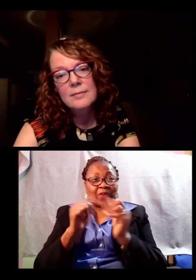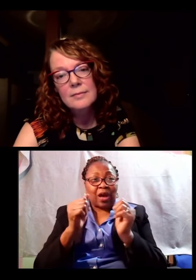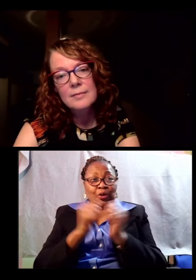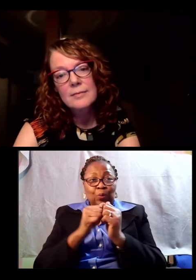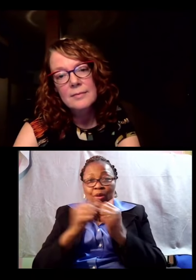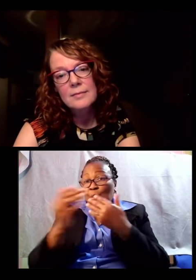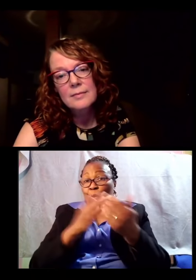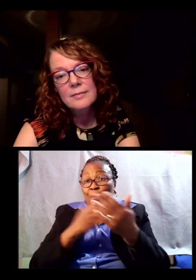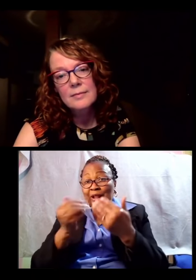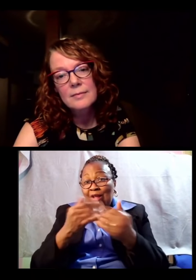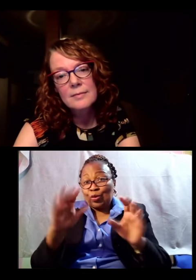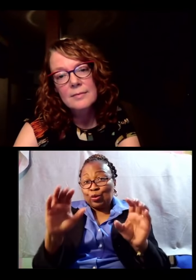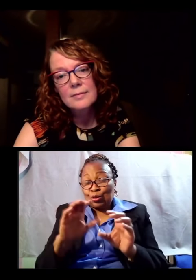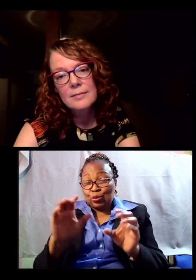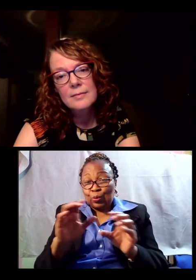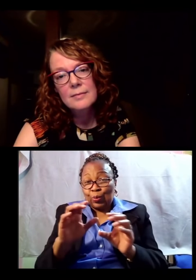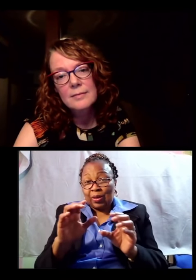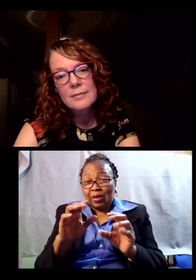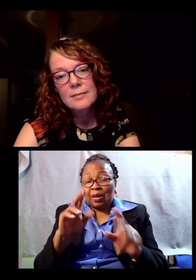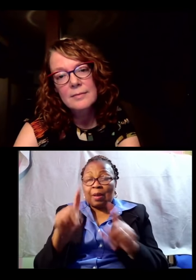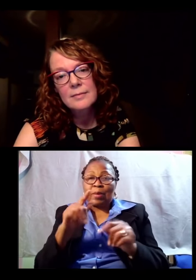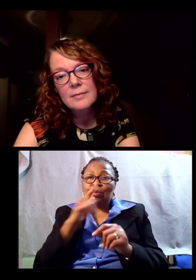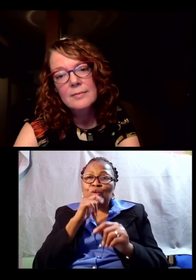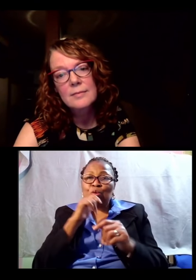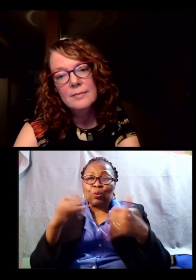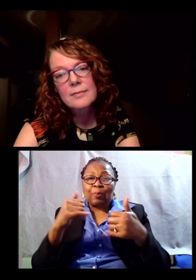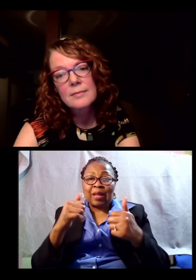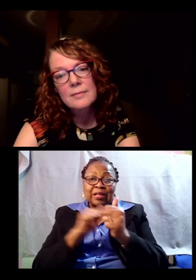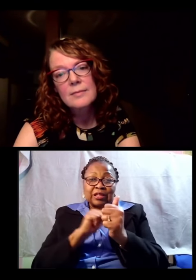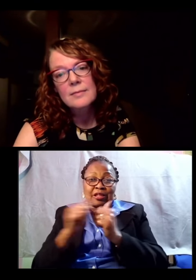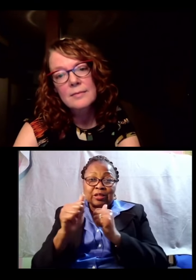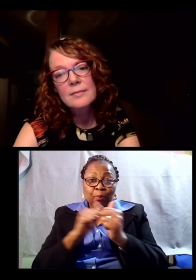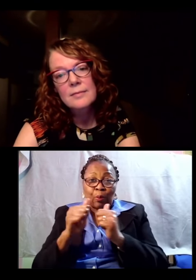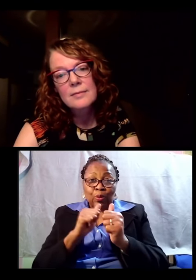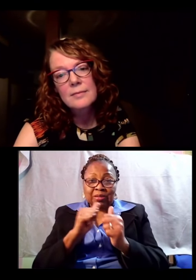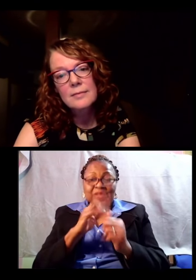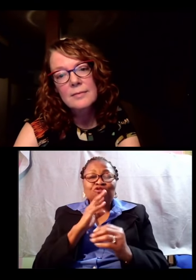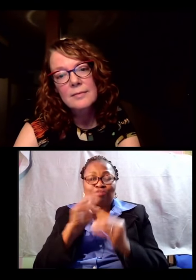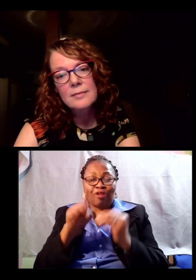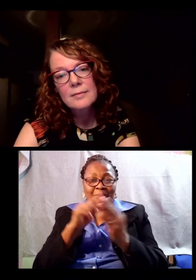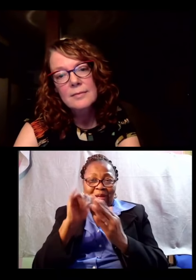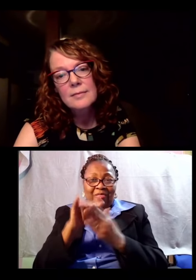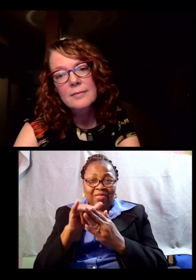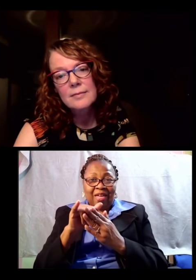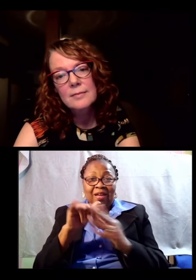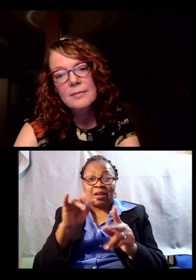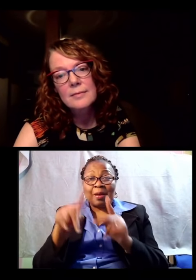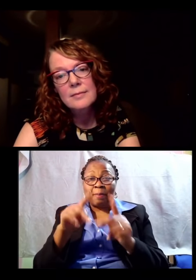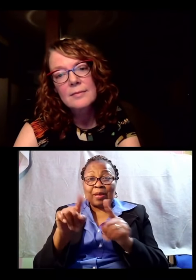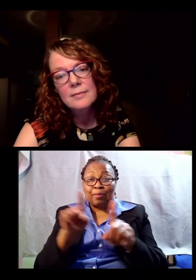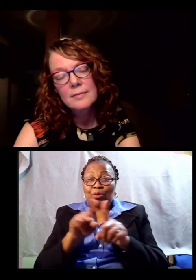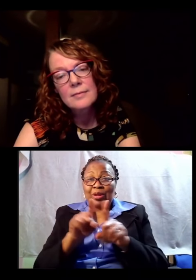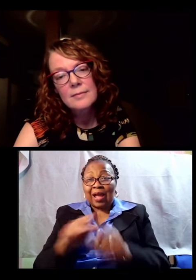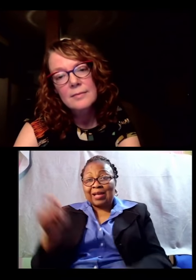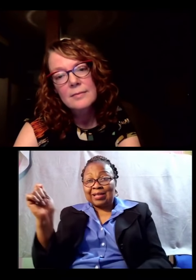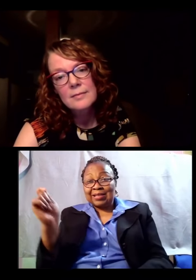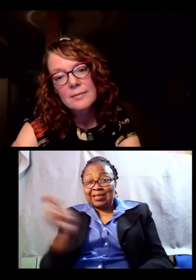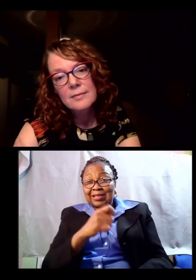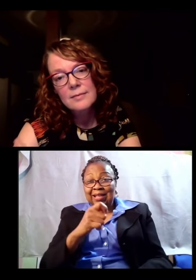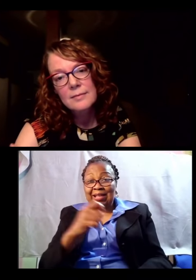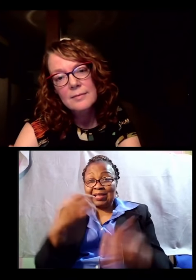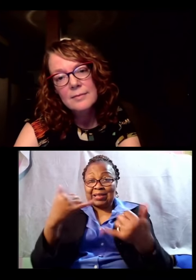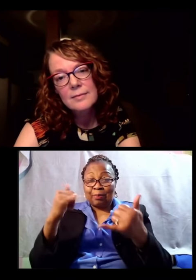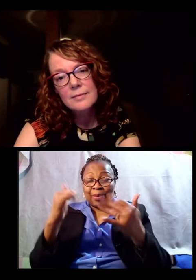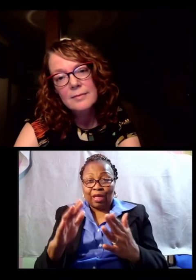doing. People who play sports describe them quite a lot, especially people like tennis players. They're in